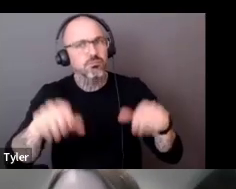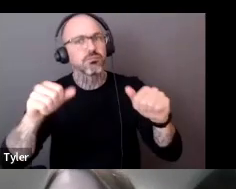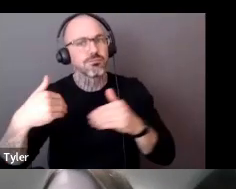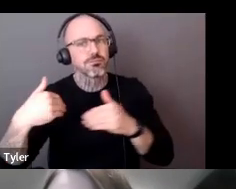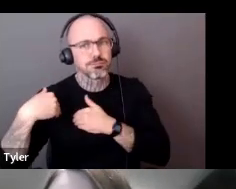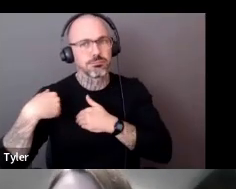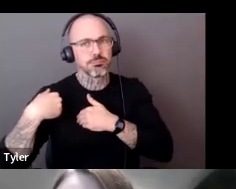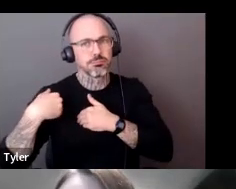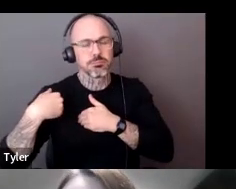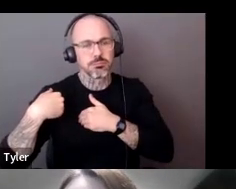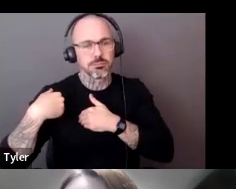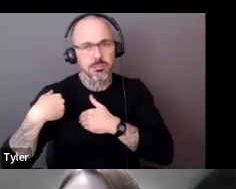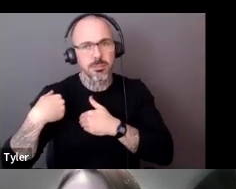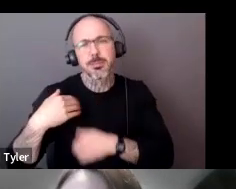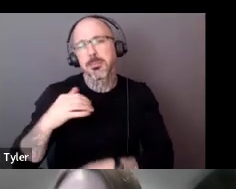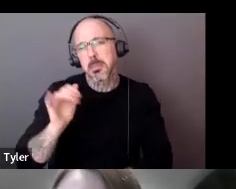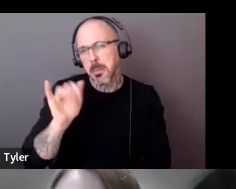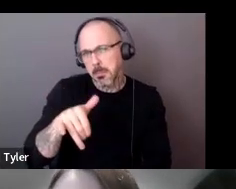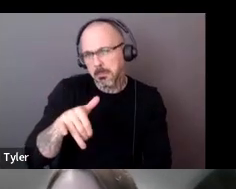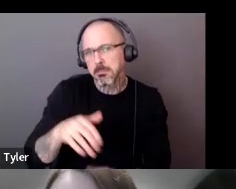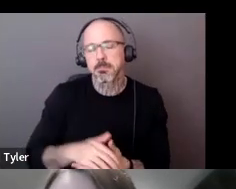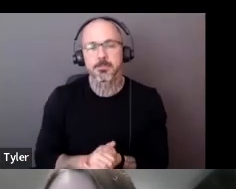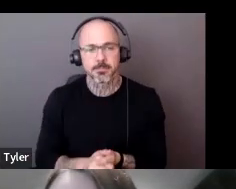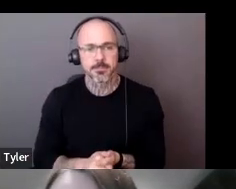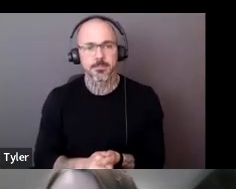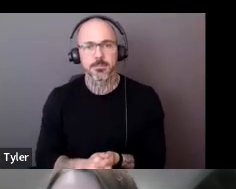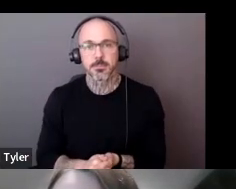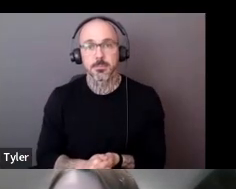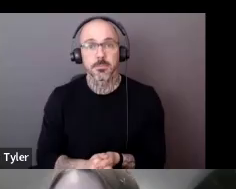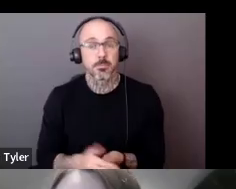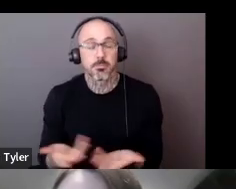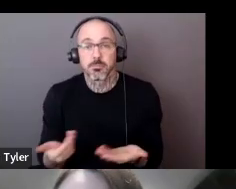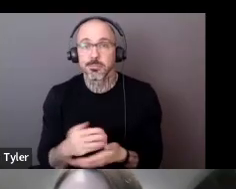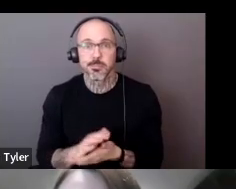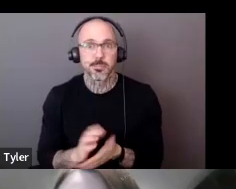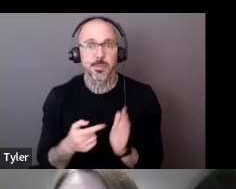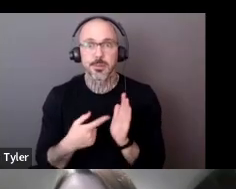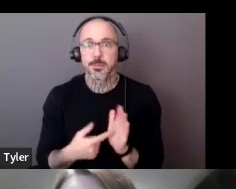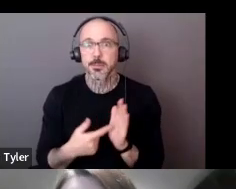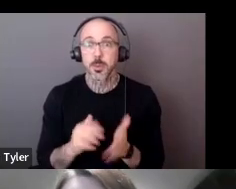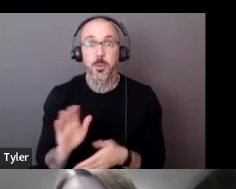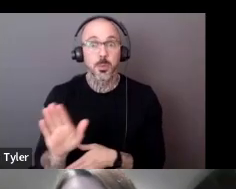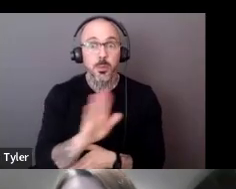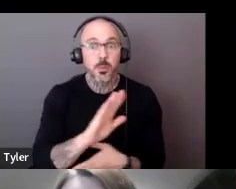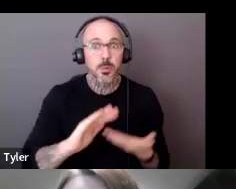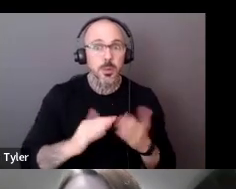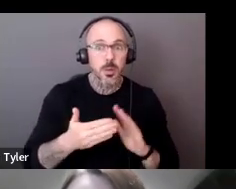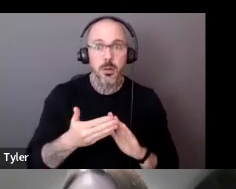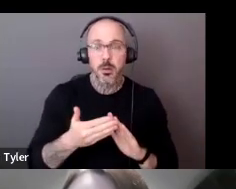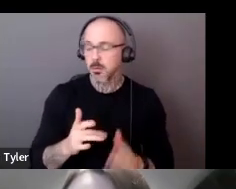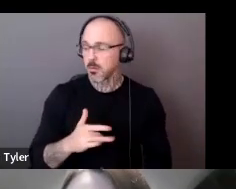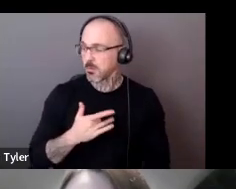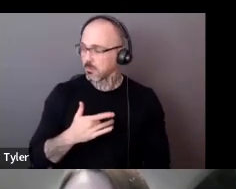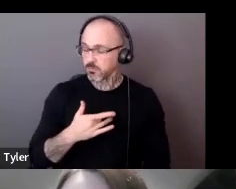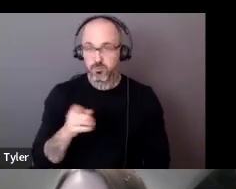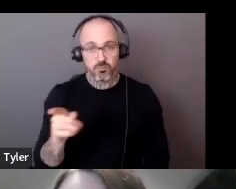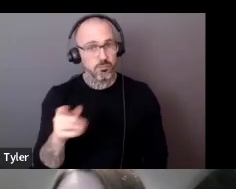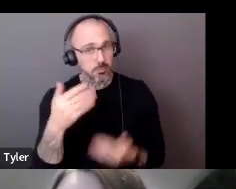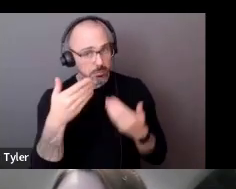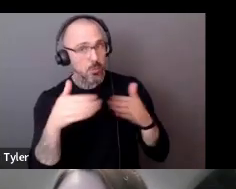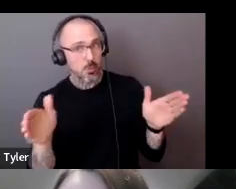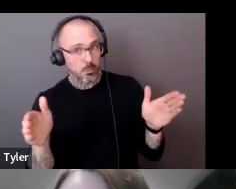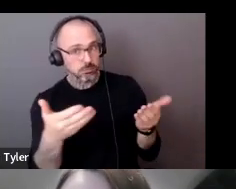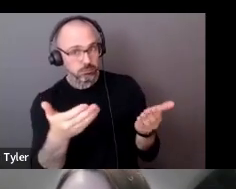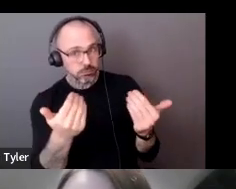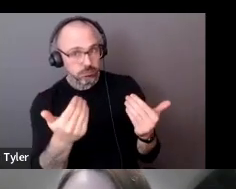If your community is open to you, like for example, I